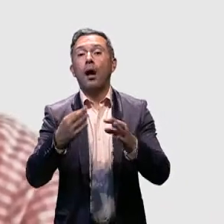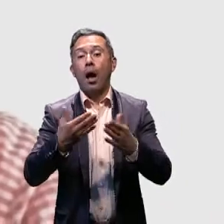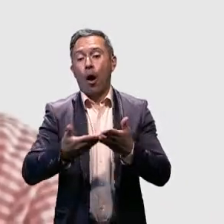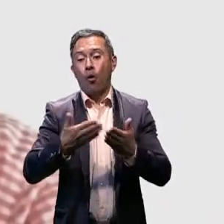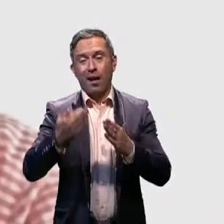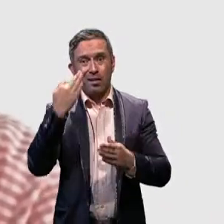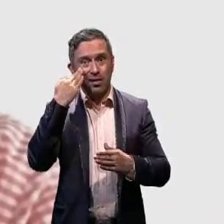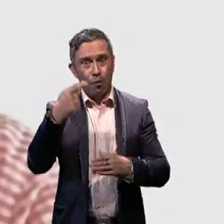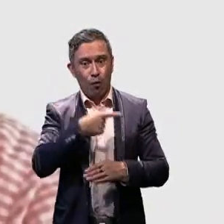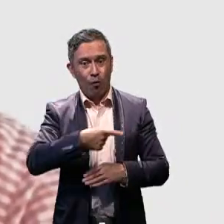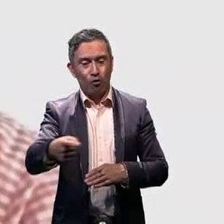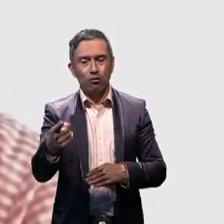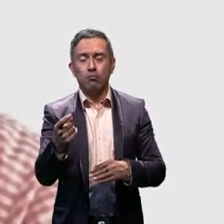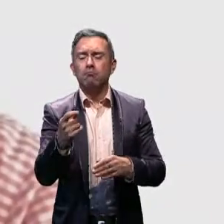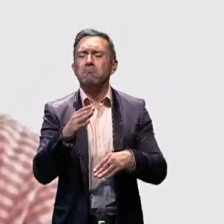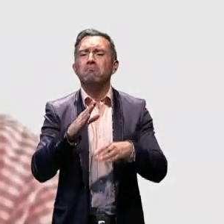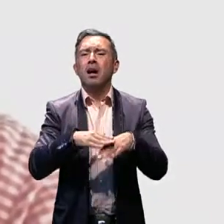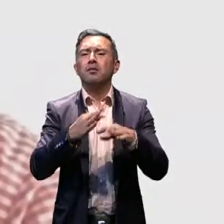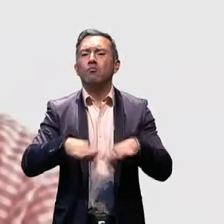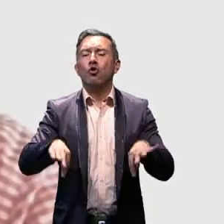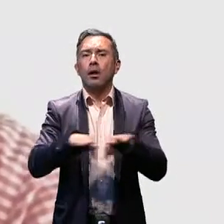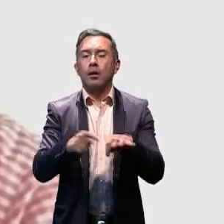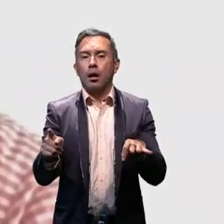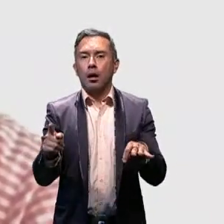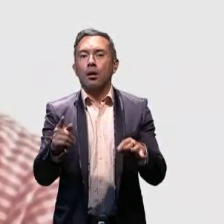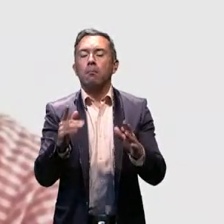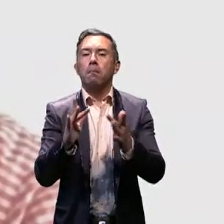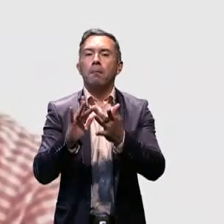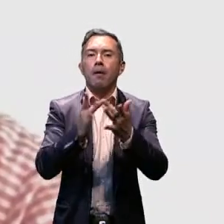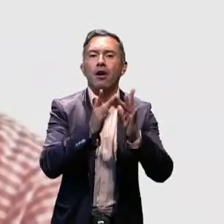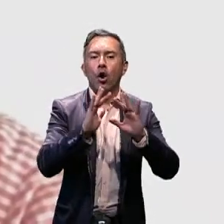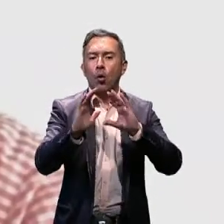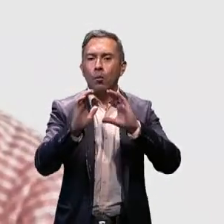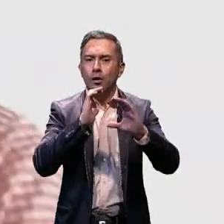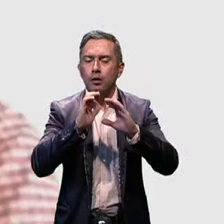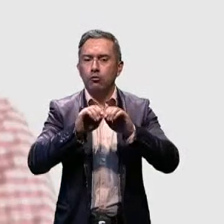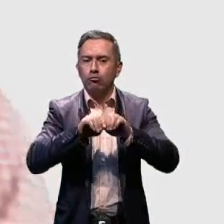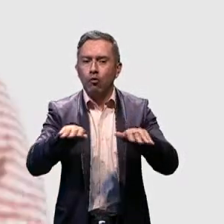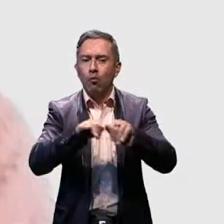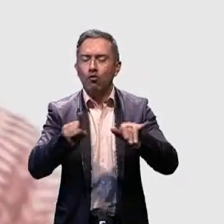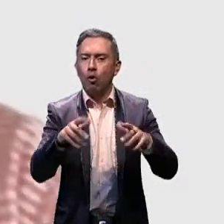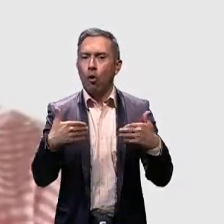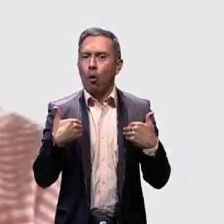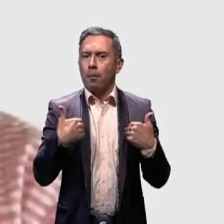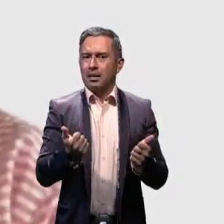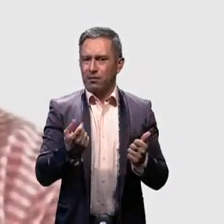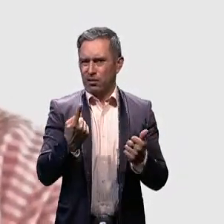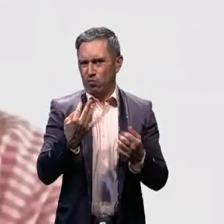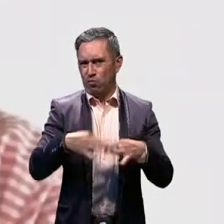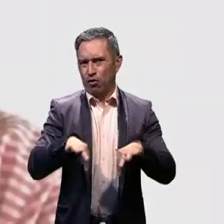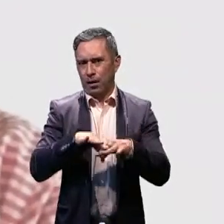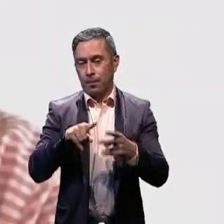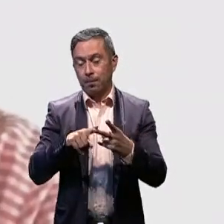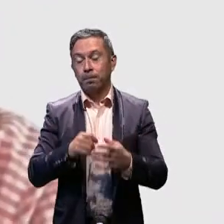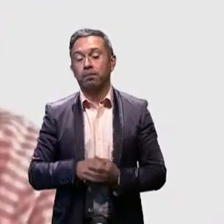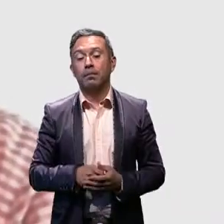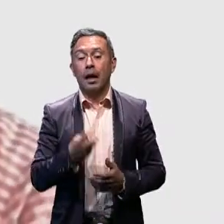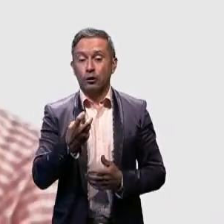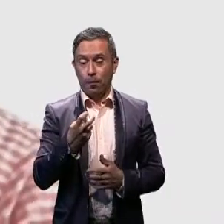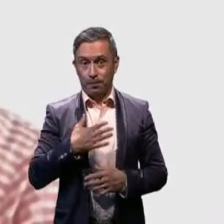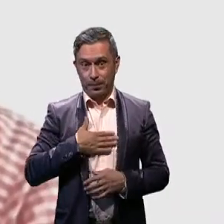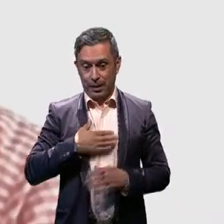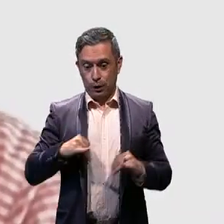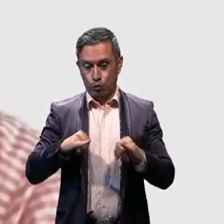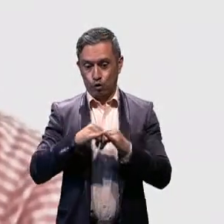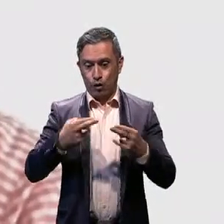here, and something that has to do with the signs of the era that we are living, a better strategic communication.